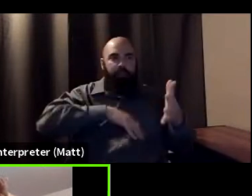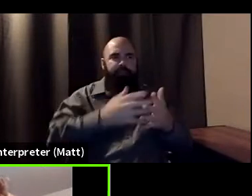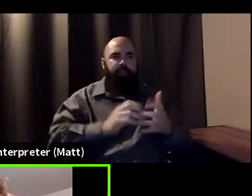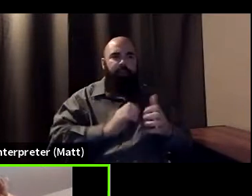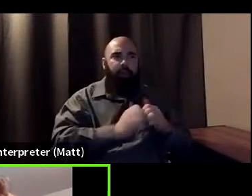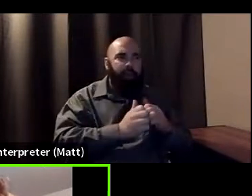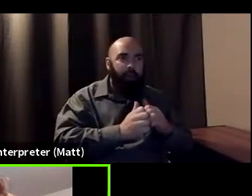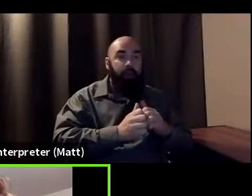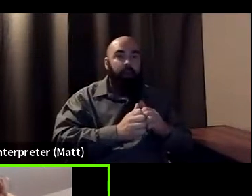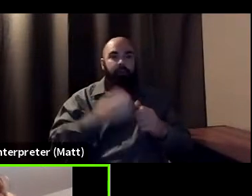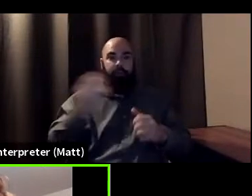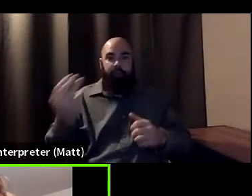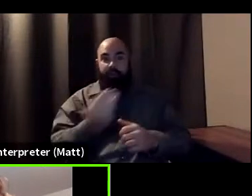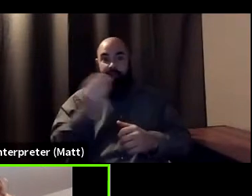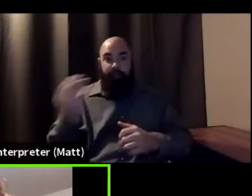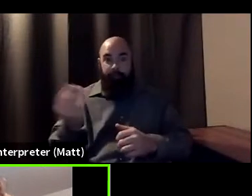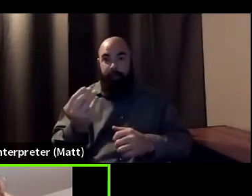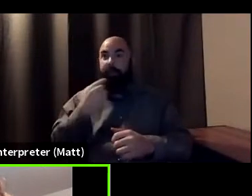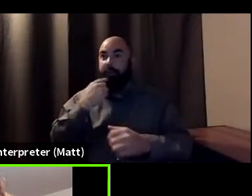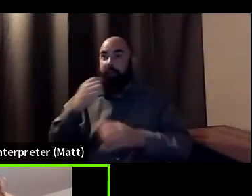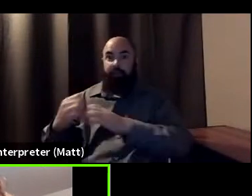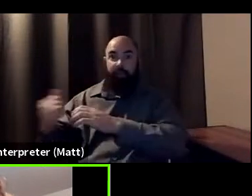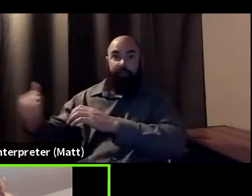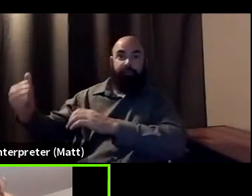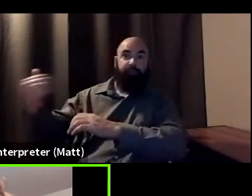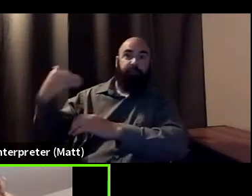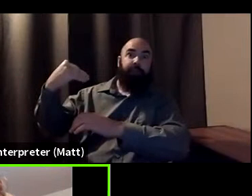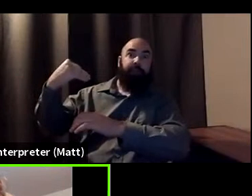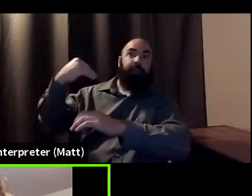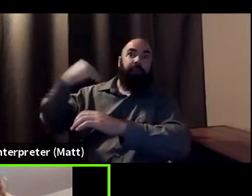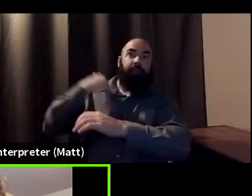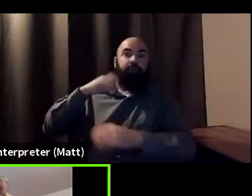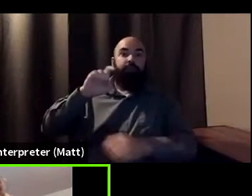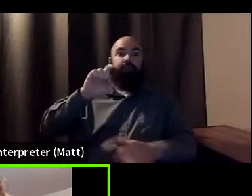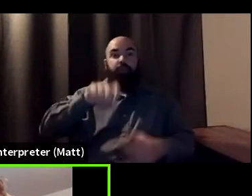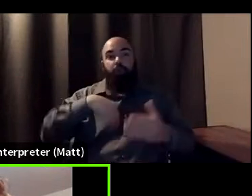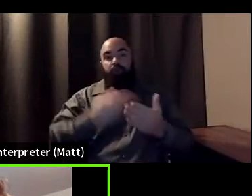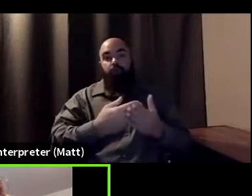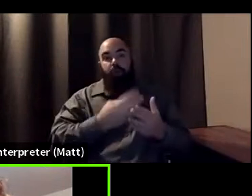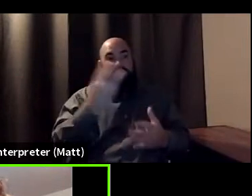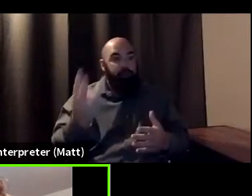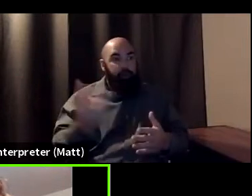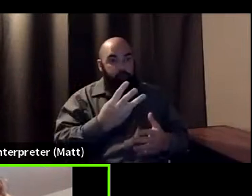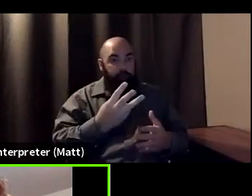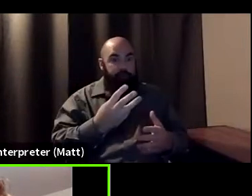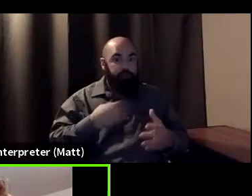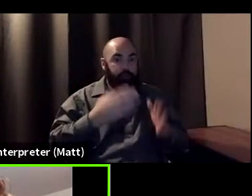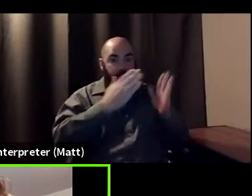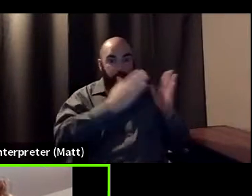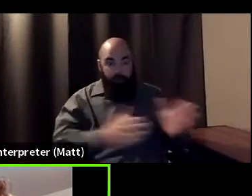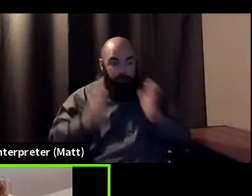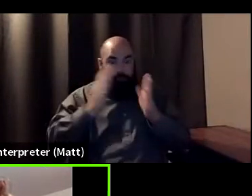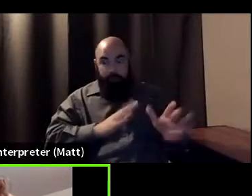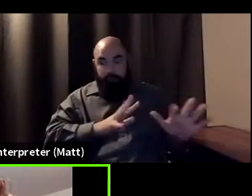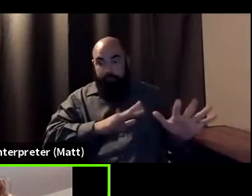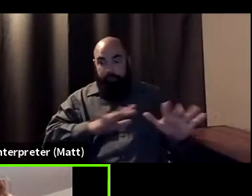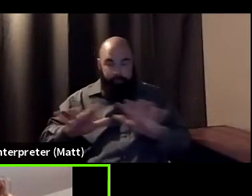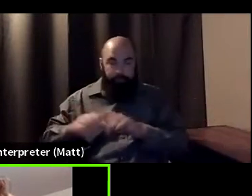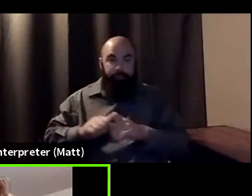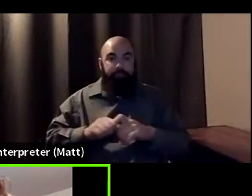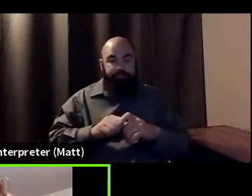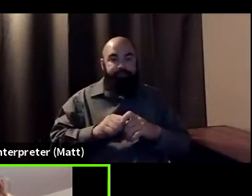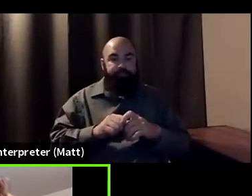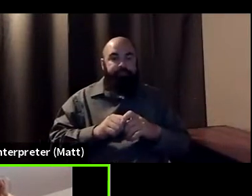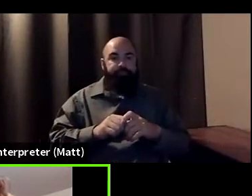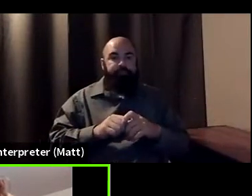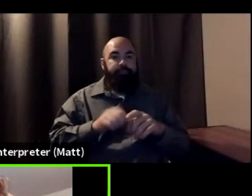I got notification that it was shipping and that I should receive it by Wednesday. And we had people in our district, some of our